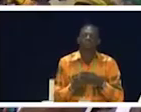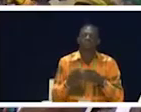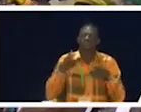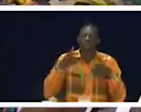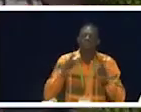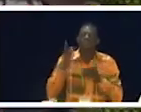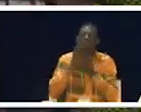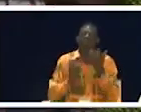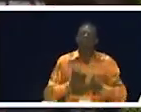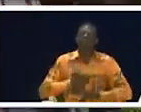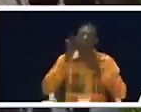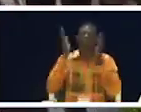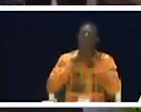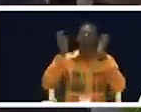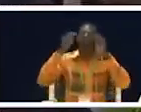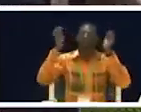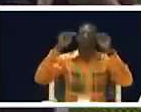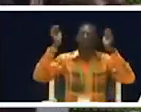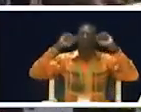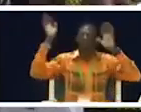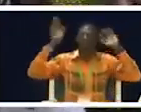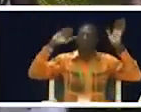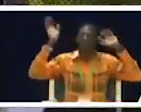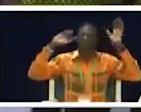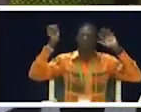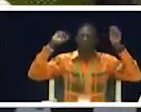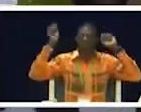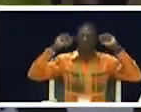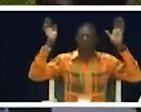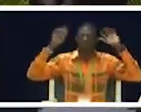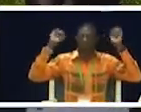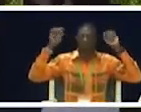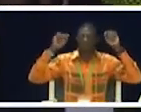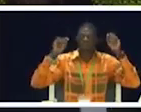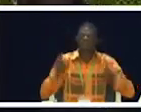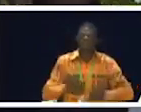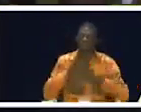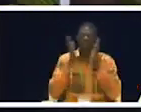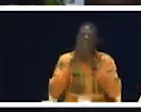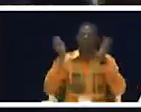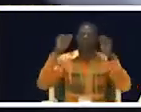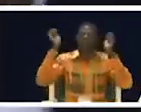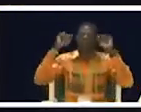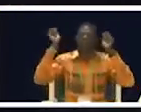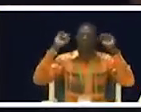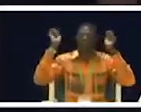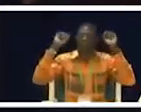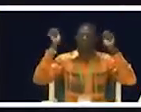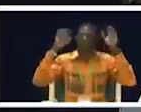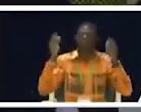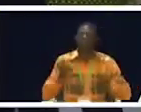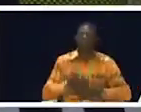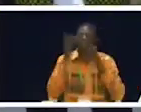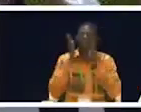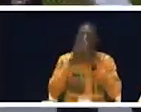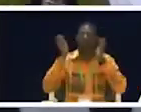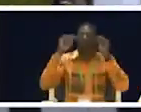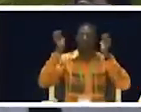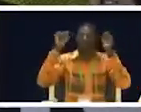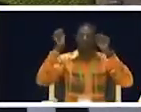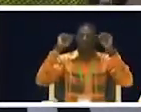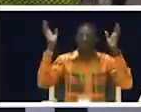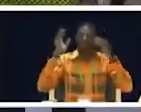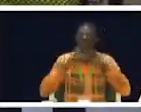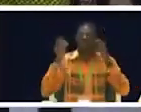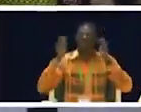Let somebody shout hallelujah! Shout hallelujah! Shout